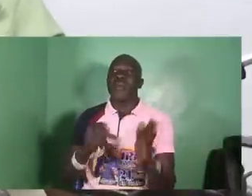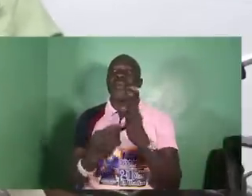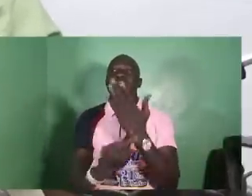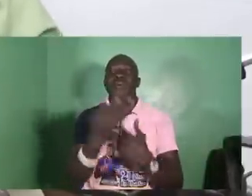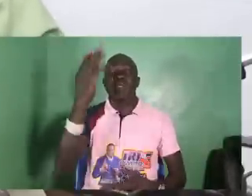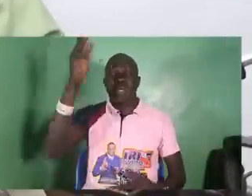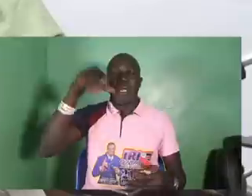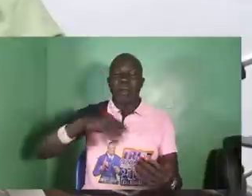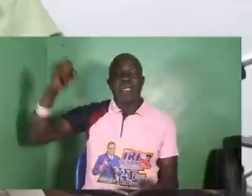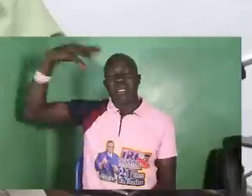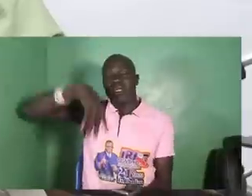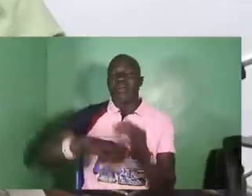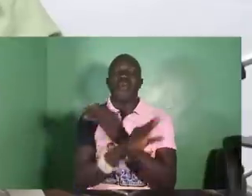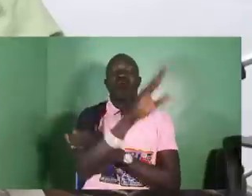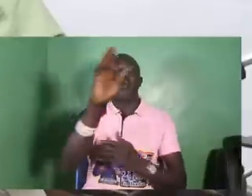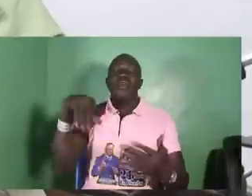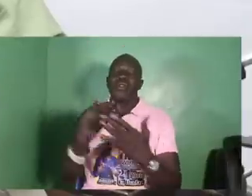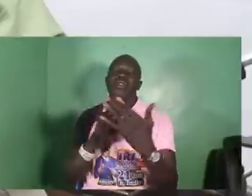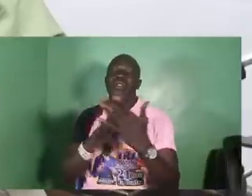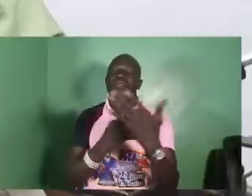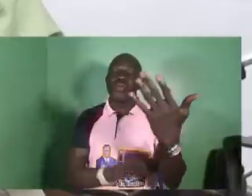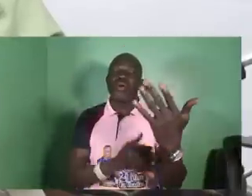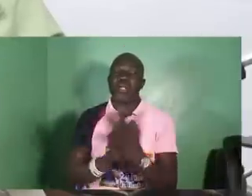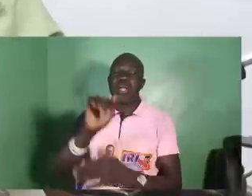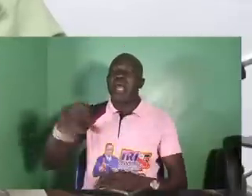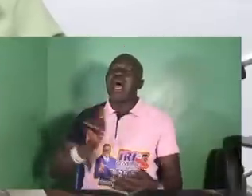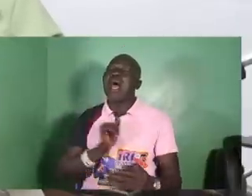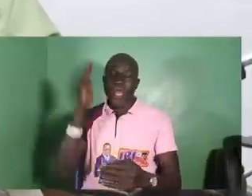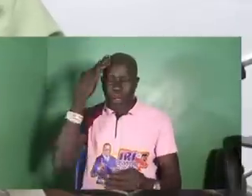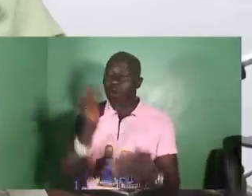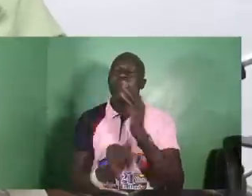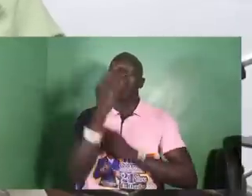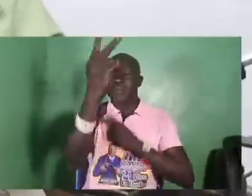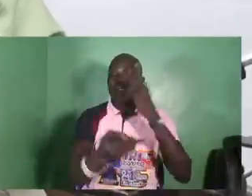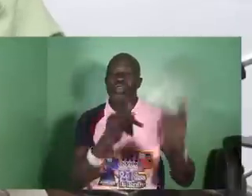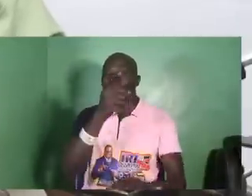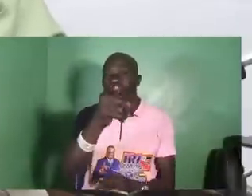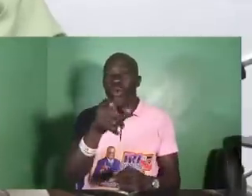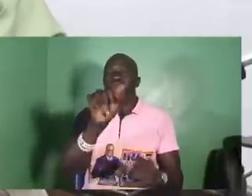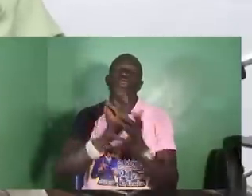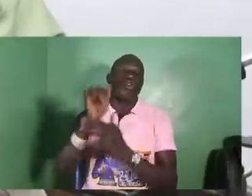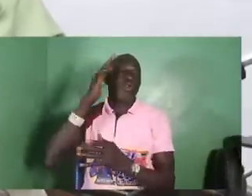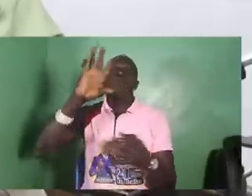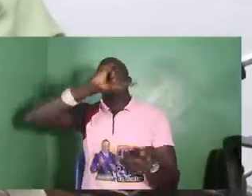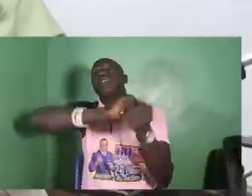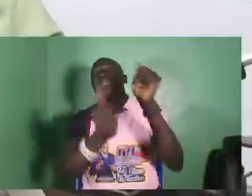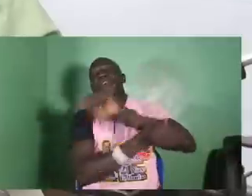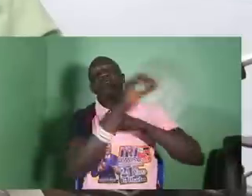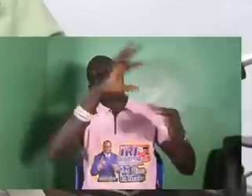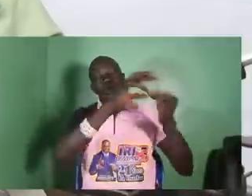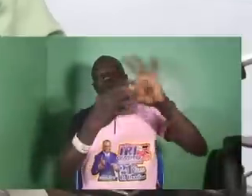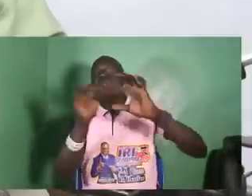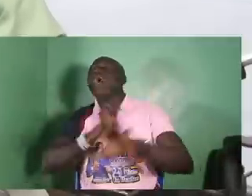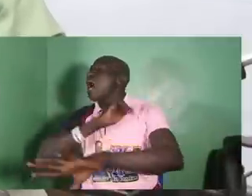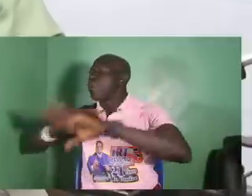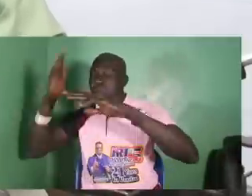Yes, the program. La gbara Olorun. La ro yi. This morning. Mo mo Olorun ma be o. I don't go visit. And the ma tweet re ko. I will wait your story. Me